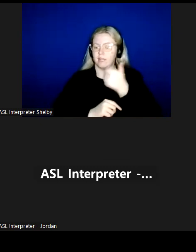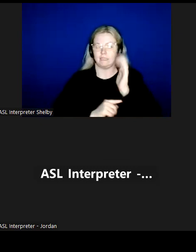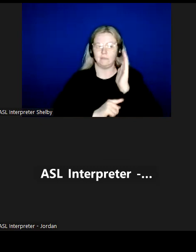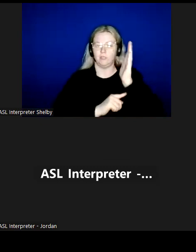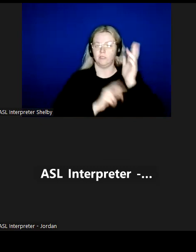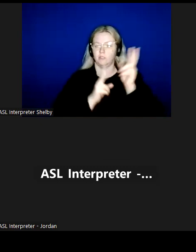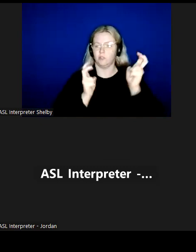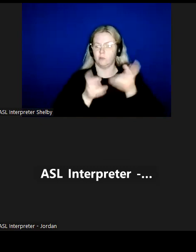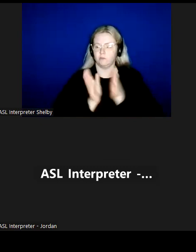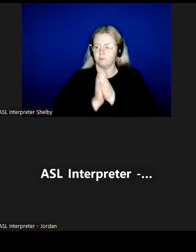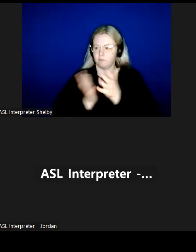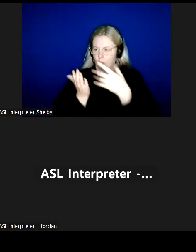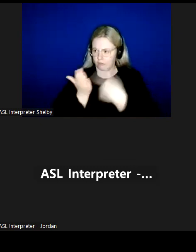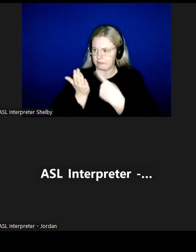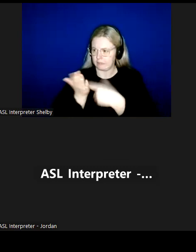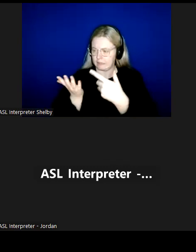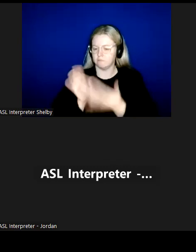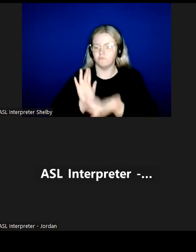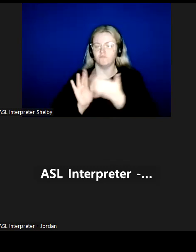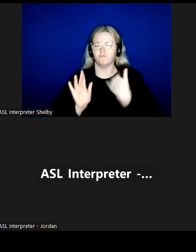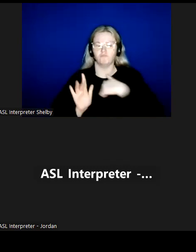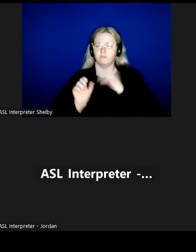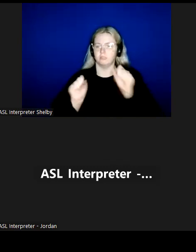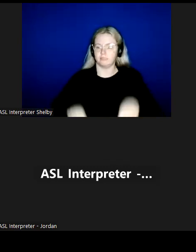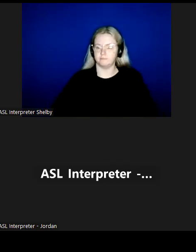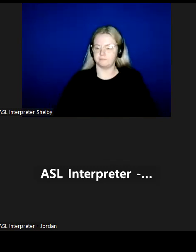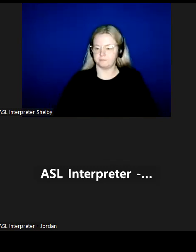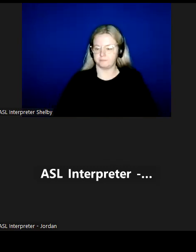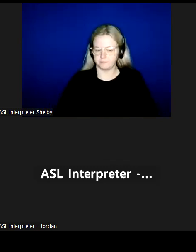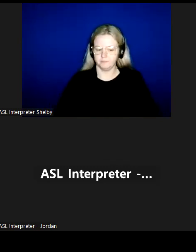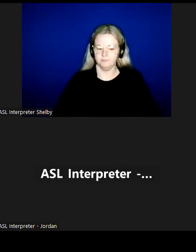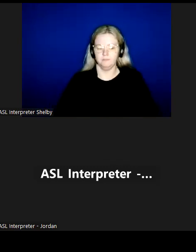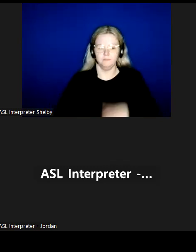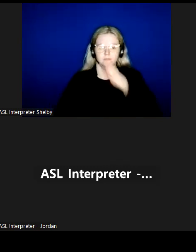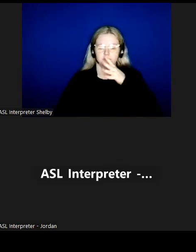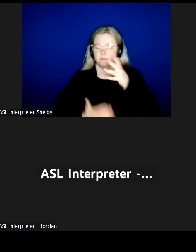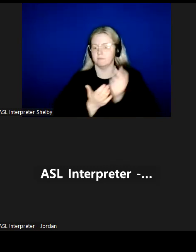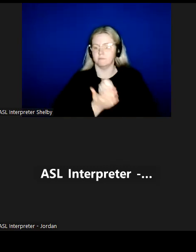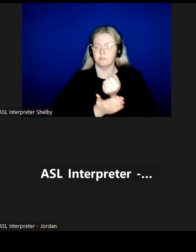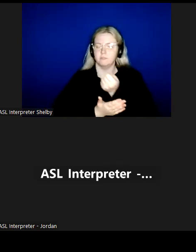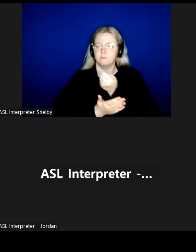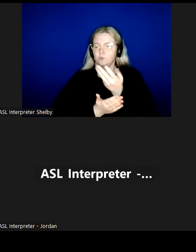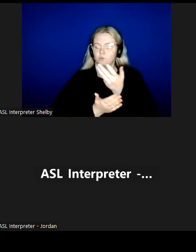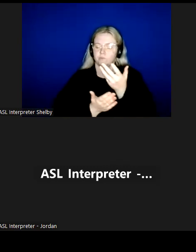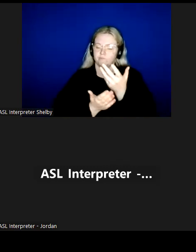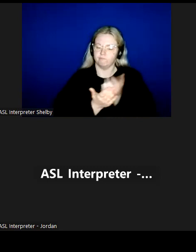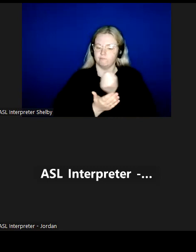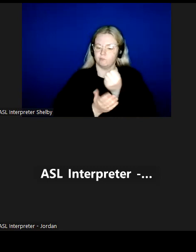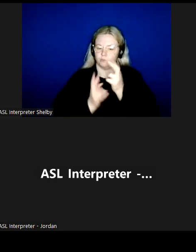requests, please don't hesitate to reach out. We'll take a few moments to acknowledge the land we live on.